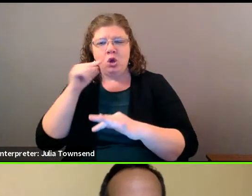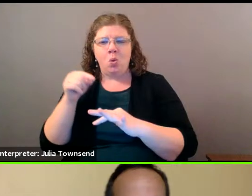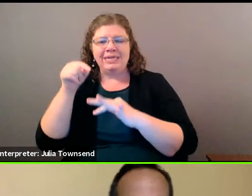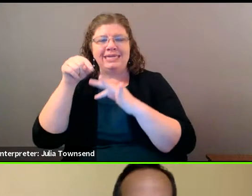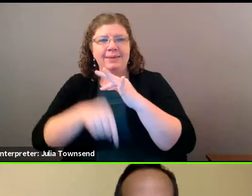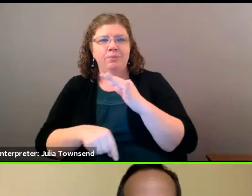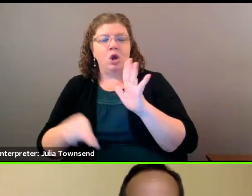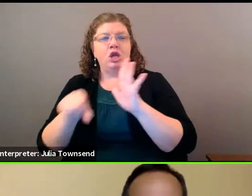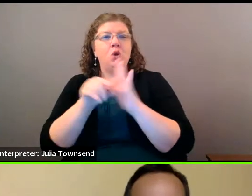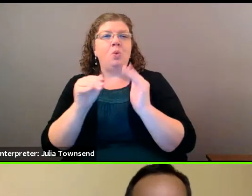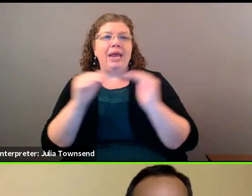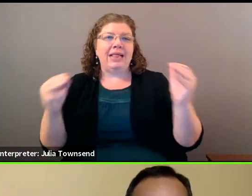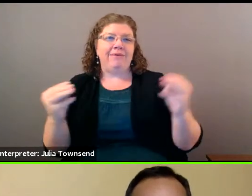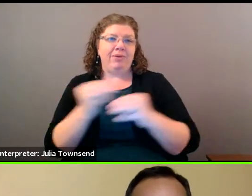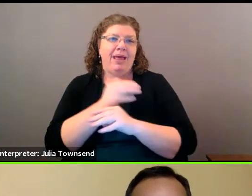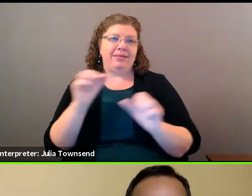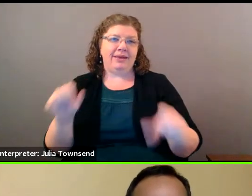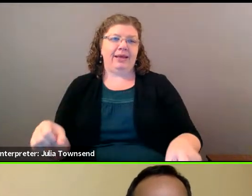level mathematics.